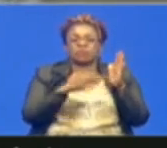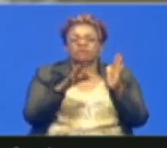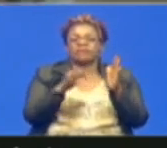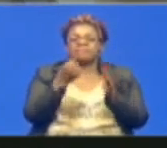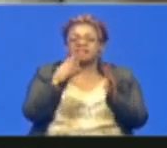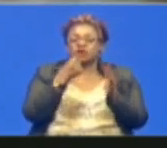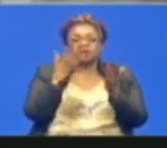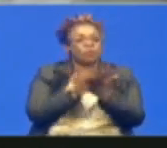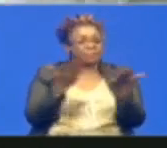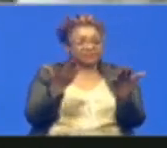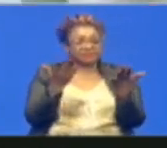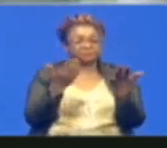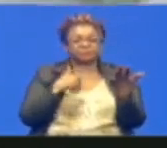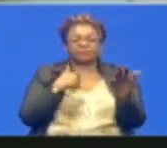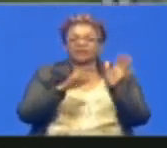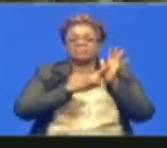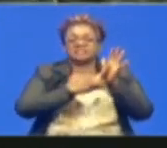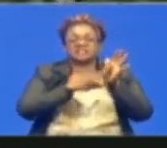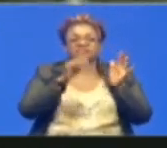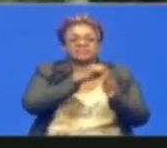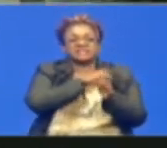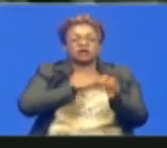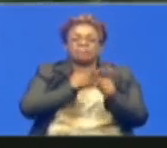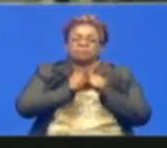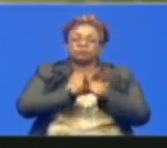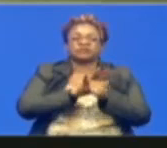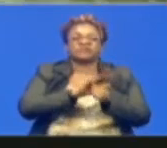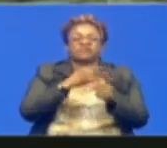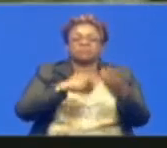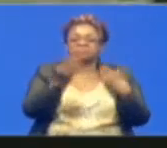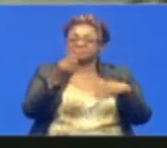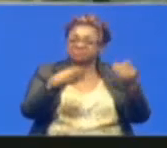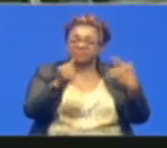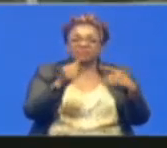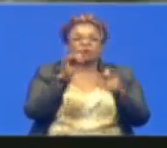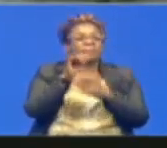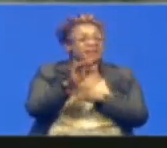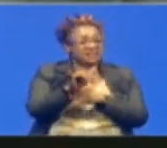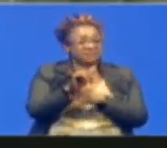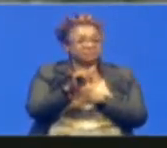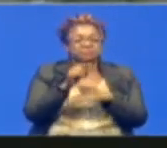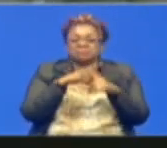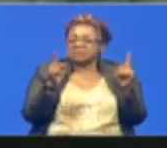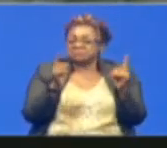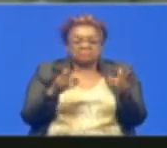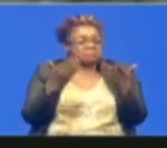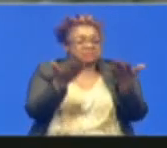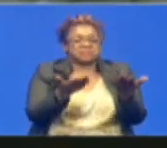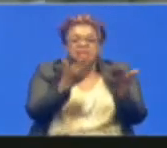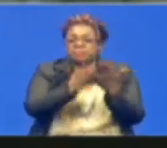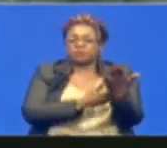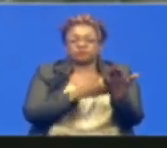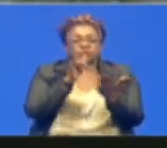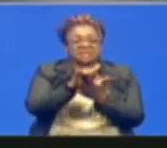where despite representatives from the Senate pushing for counties to stop remitting money to pay for it, they did not present a report to